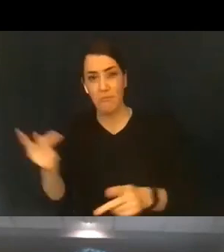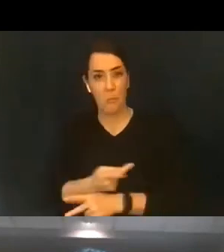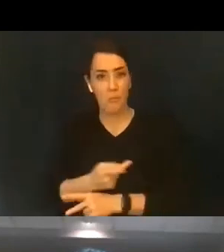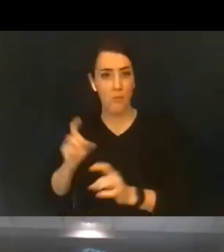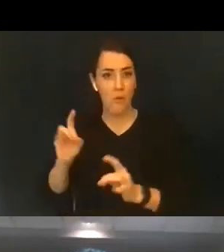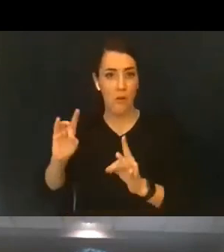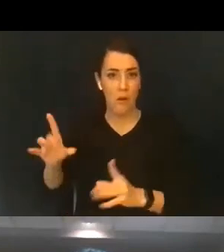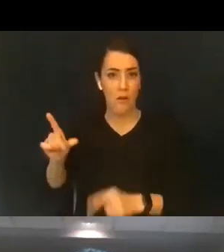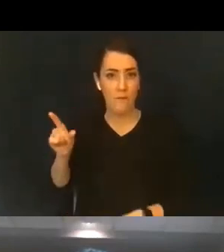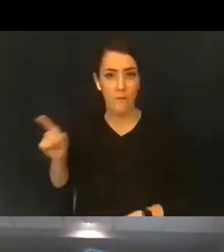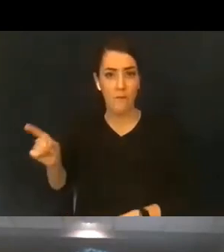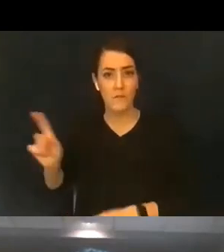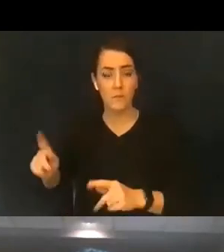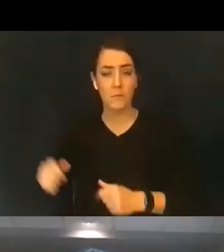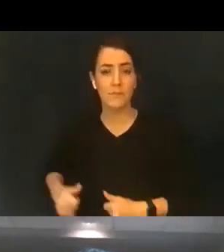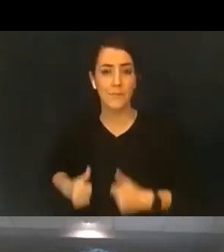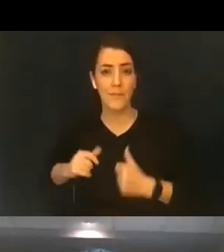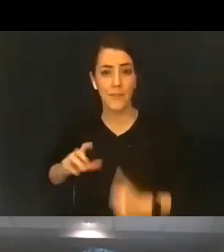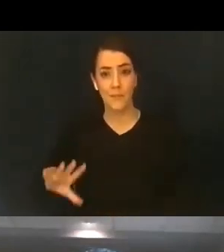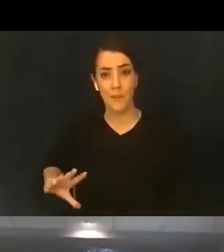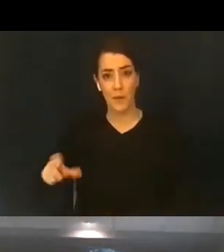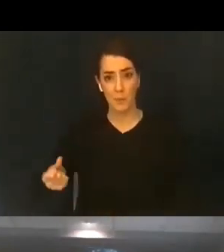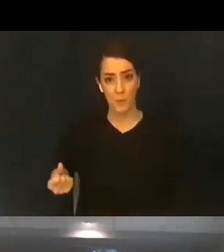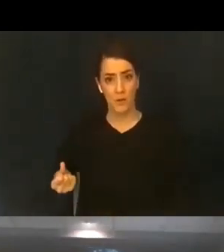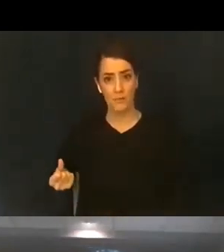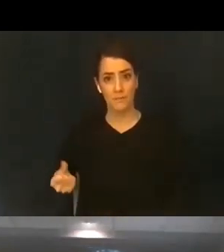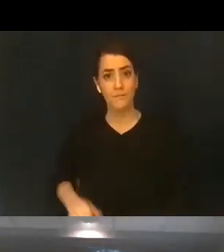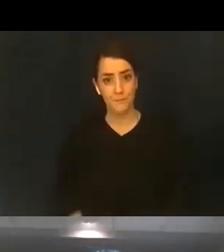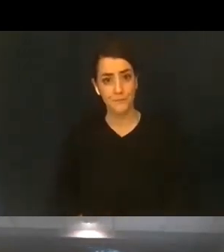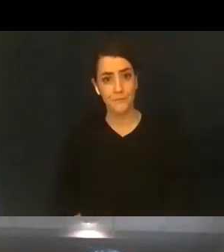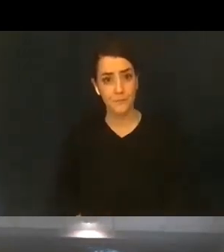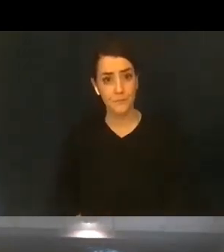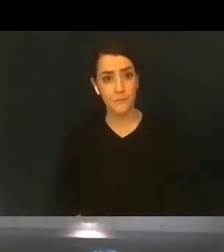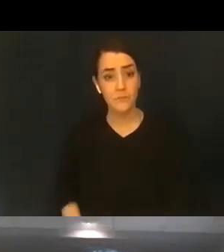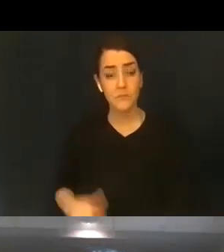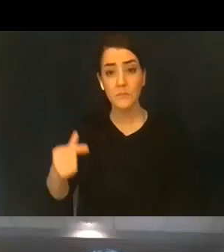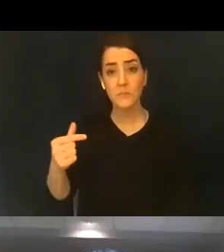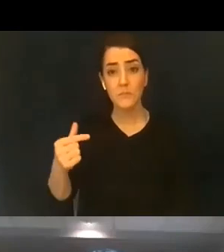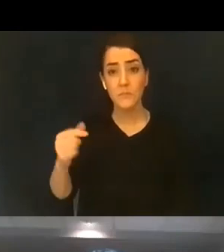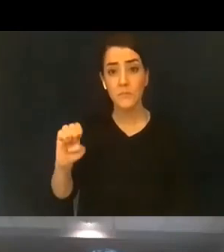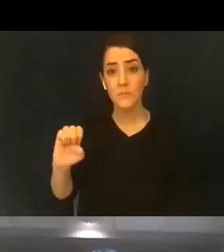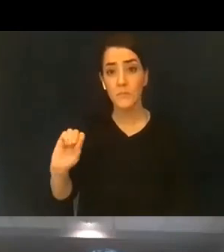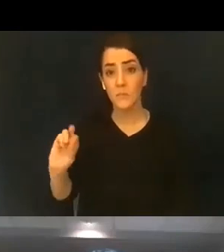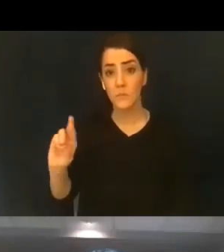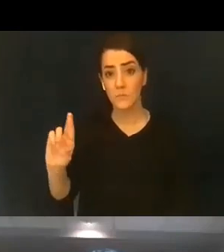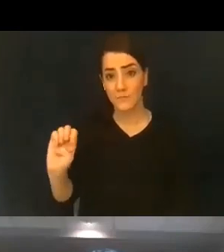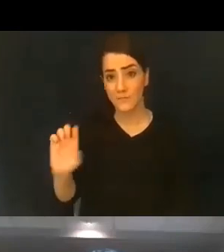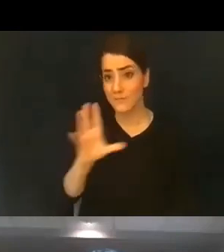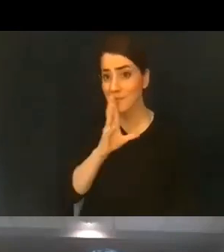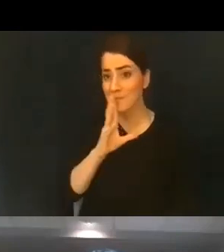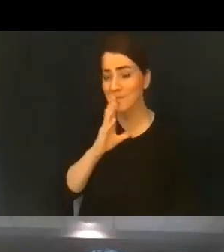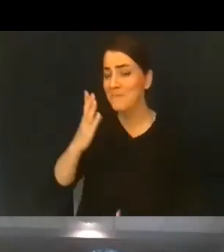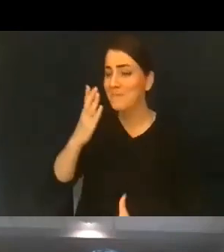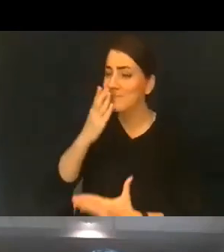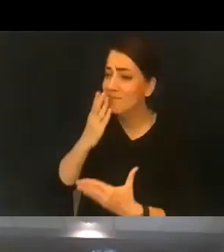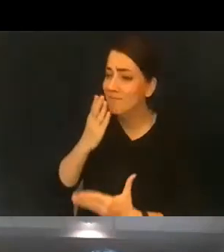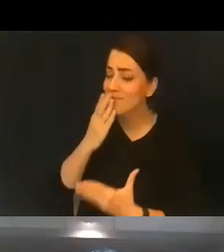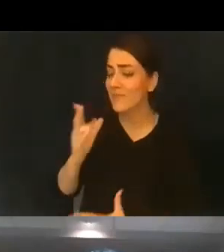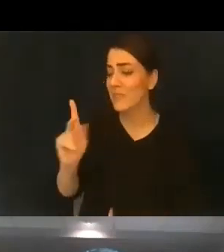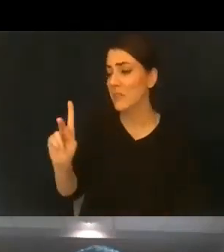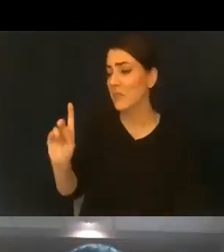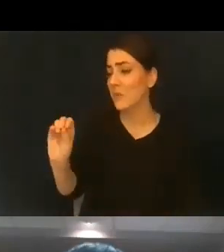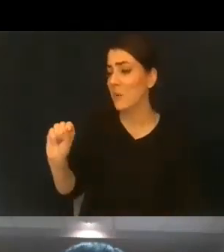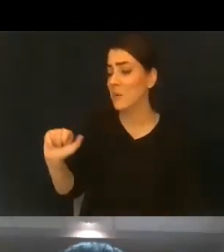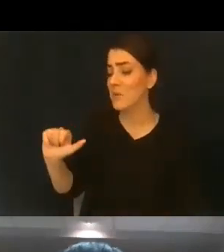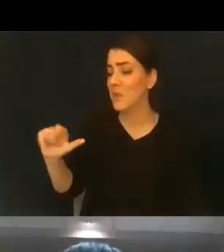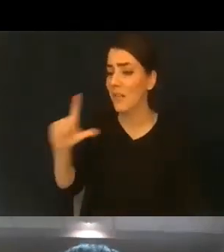Yeah, thank you so much, Kosol. I think at this point we better put an end to the evening, just looking at the clock. But